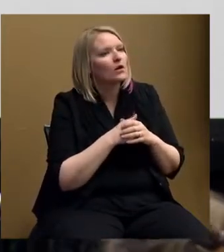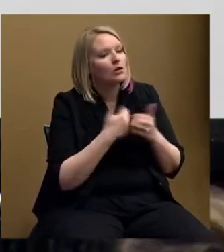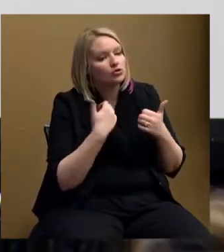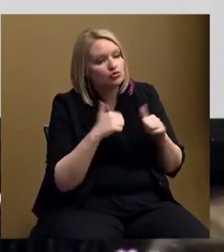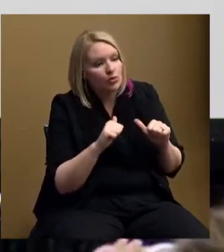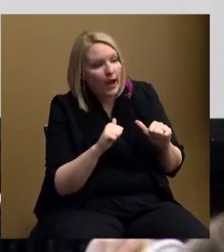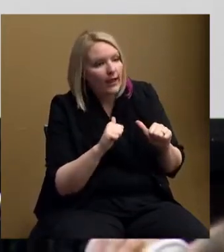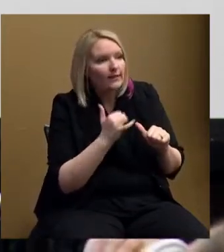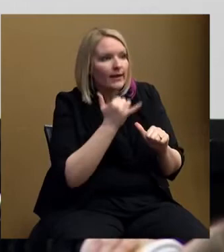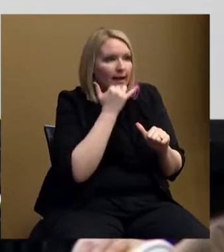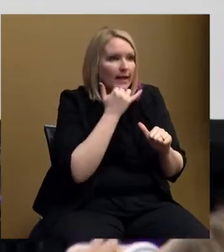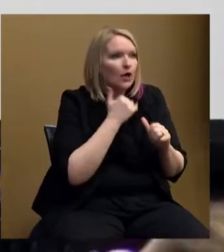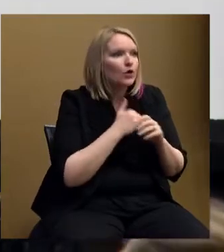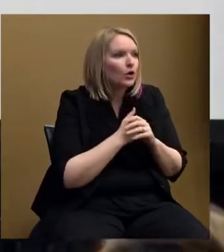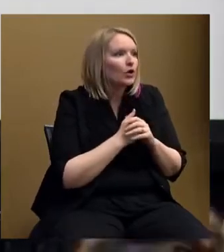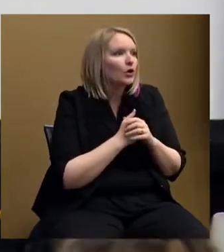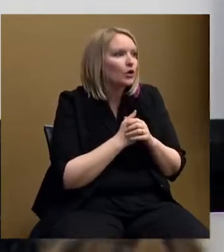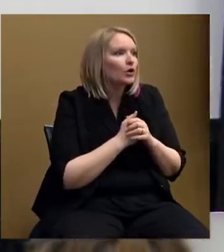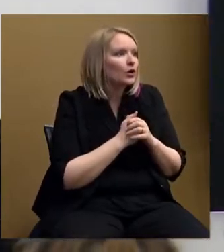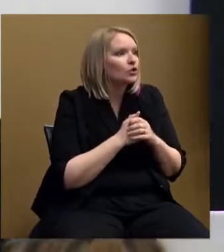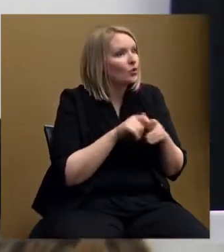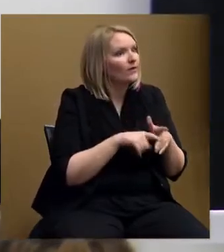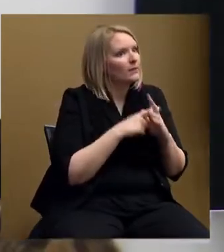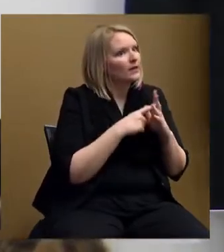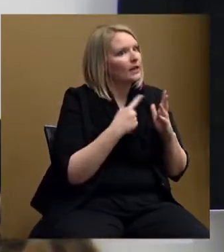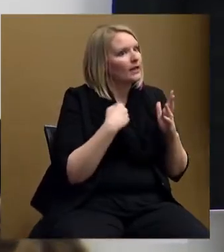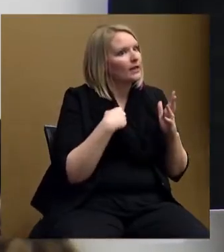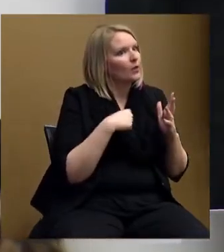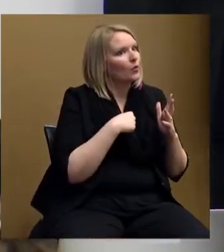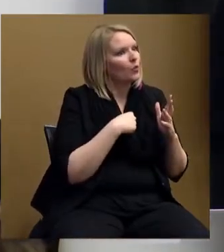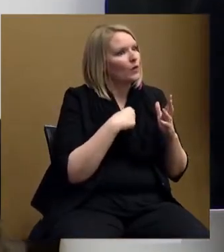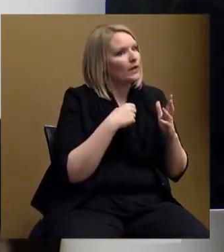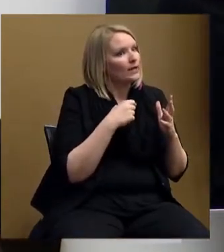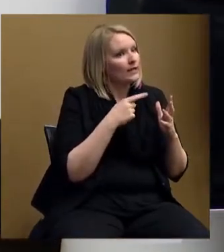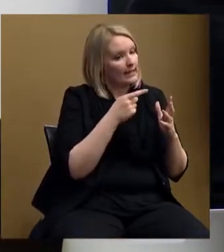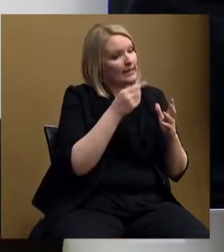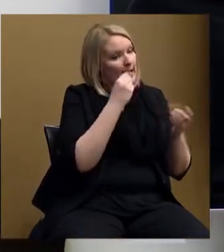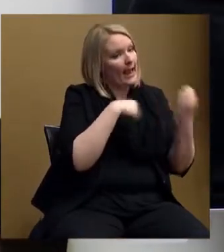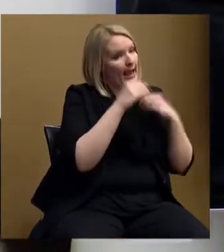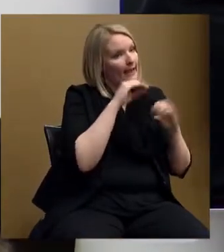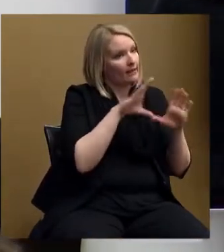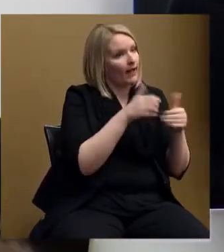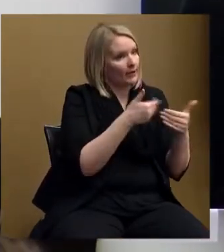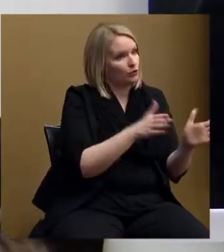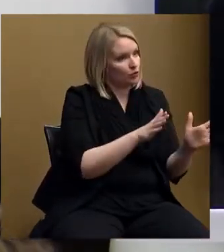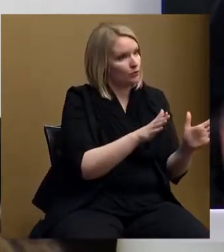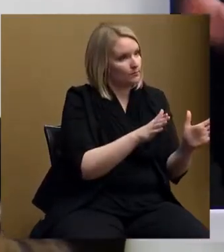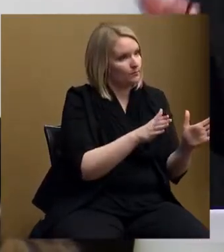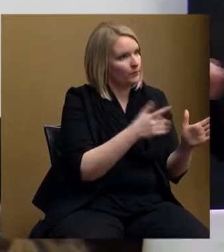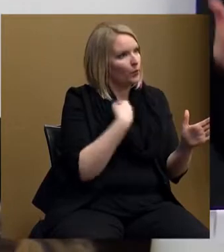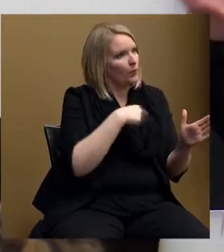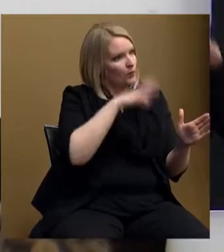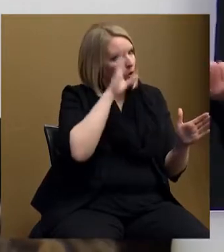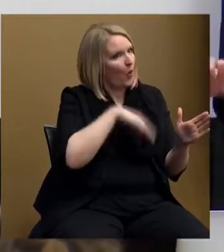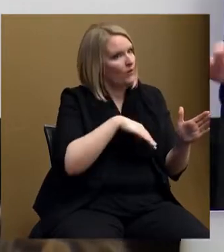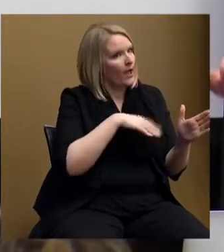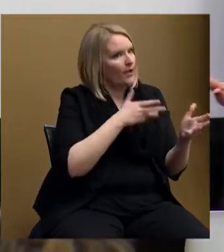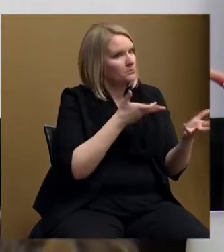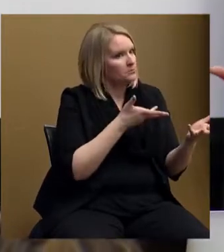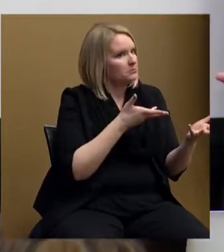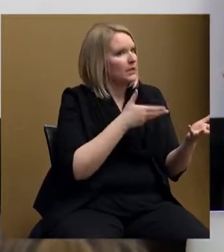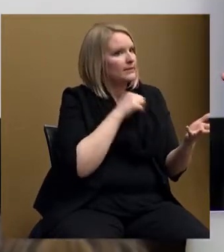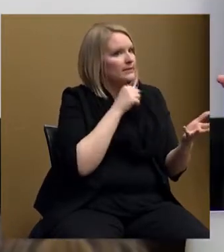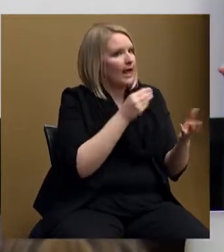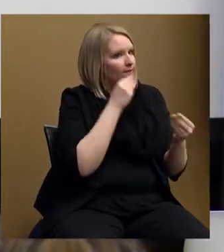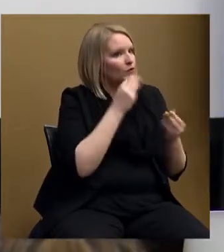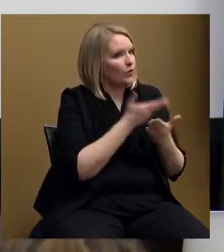Trial and error. So at first he ate in his classroom, so we knew it wasn't going to be a